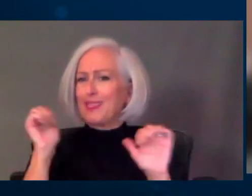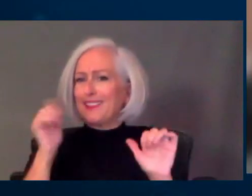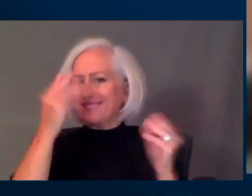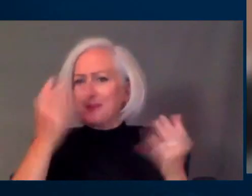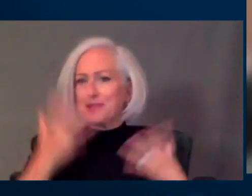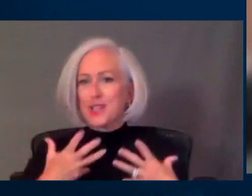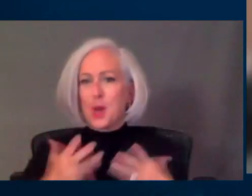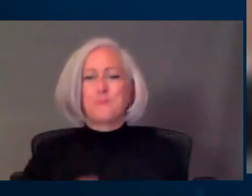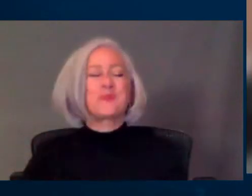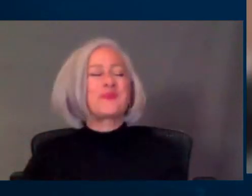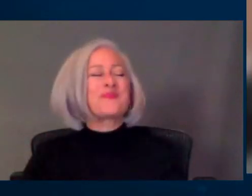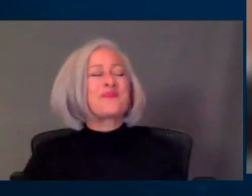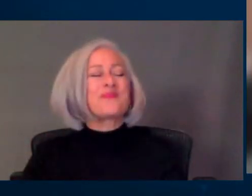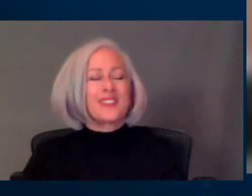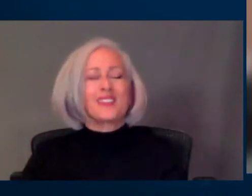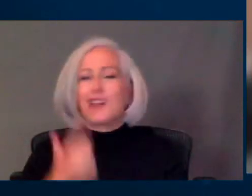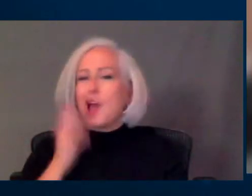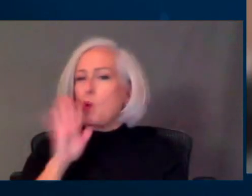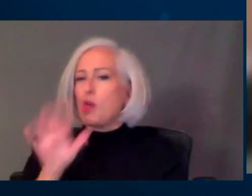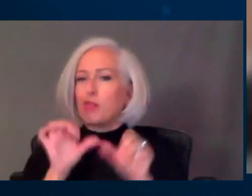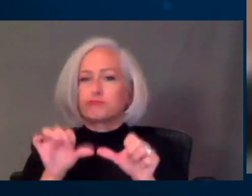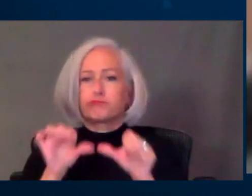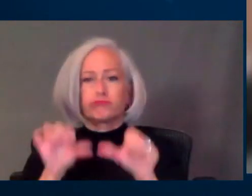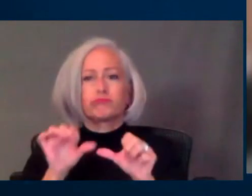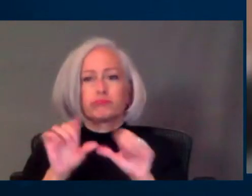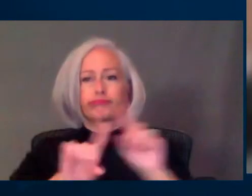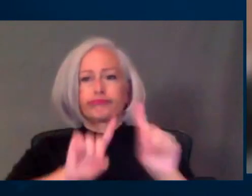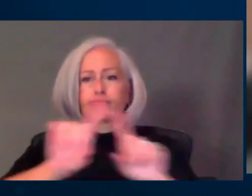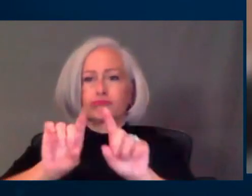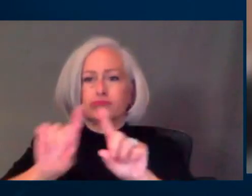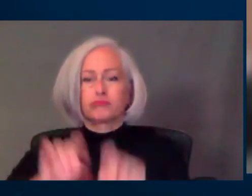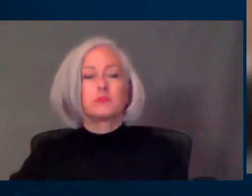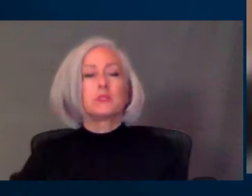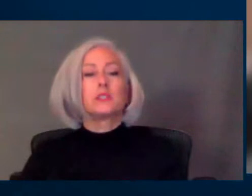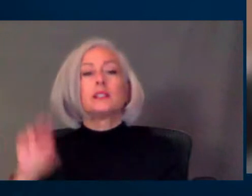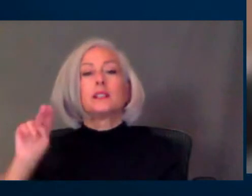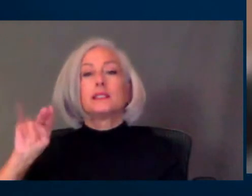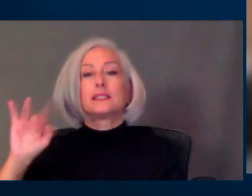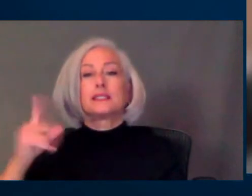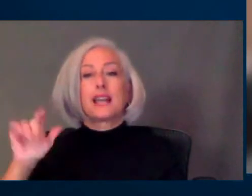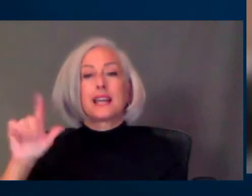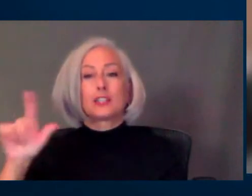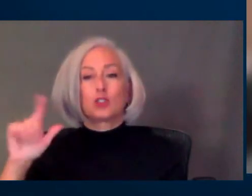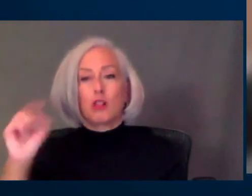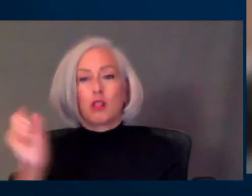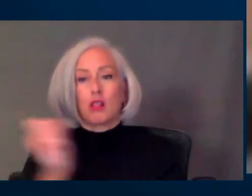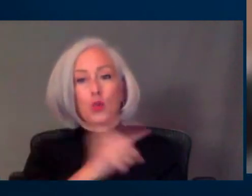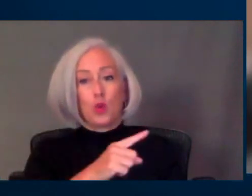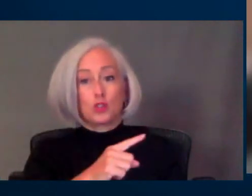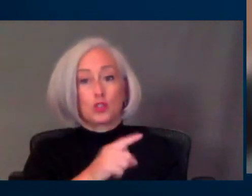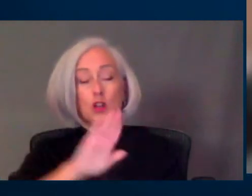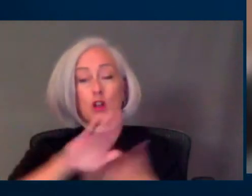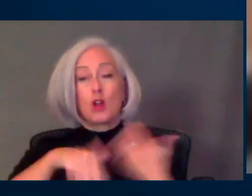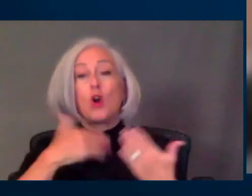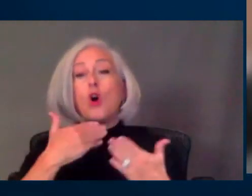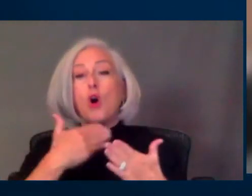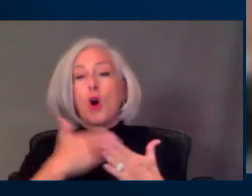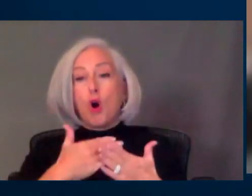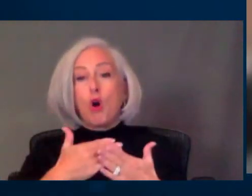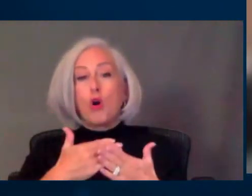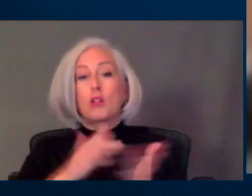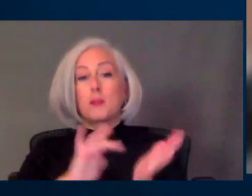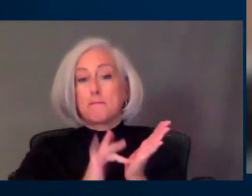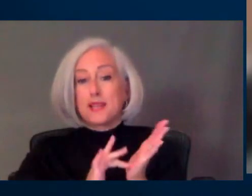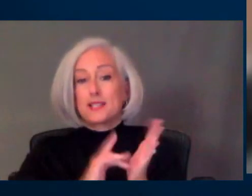sets of drugs that are being reviewed right now. Their safety data, the inhaled therapy by Synergen, and then